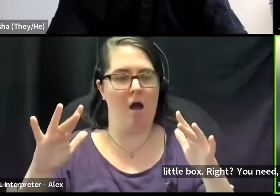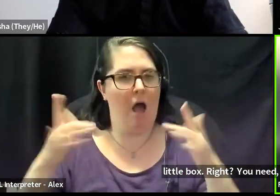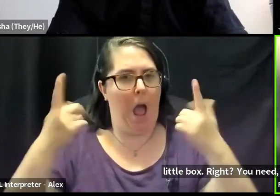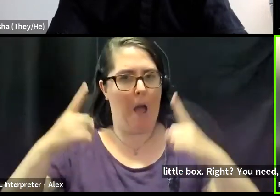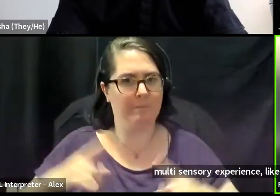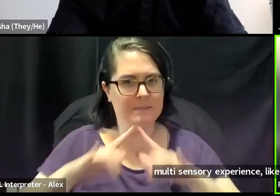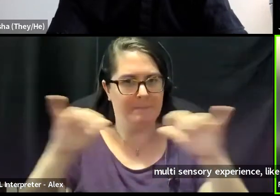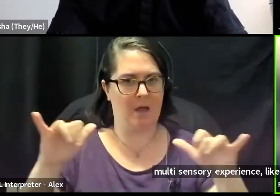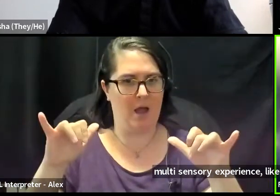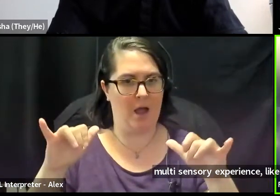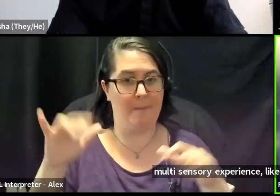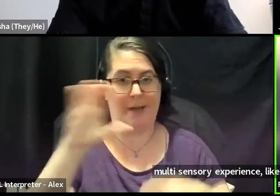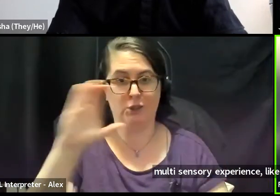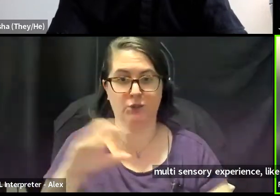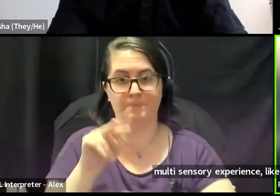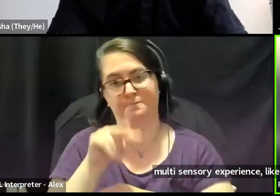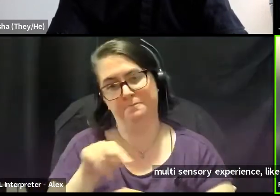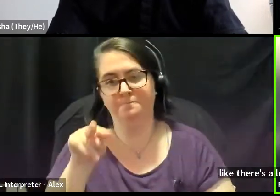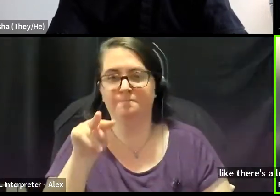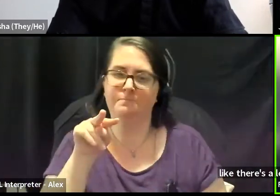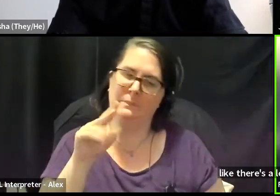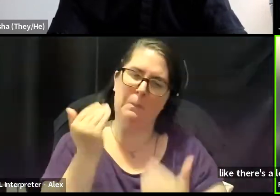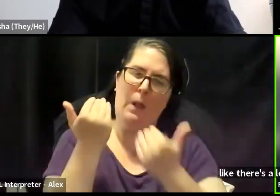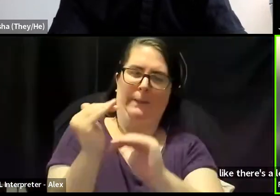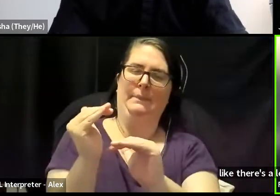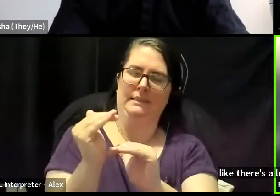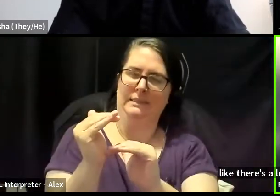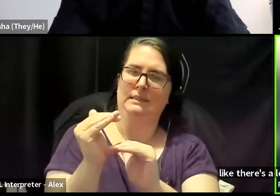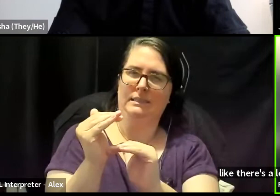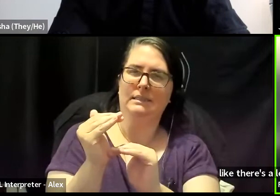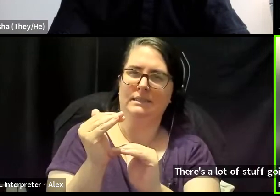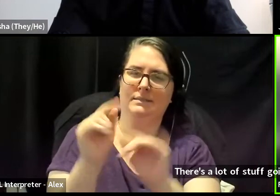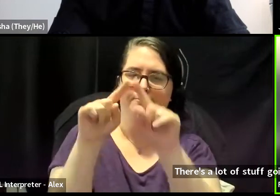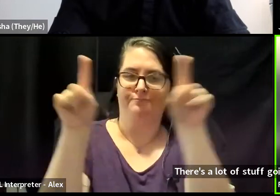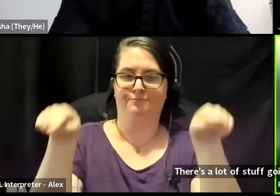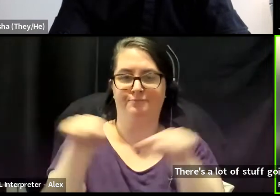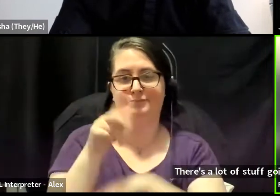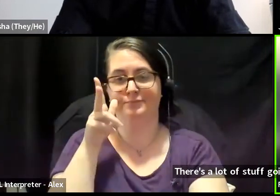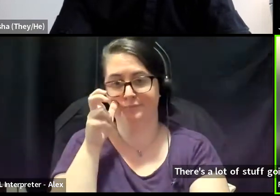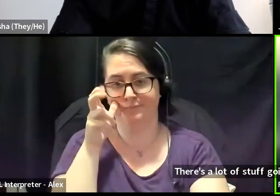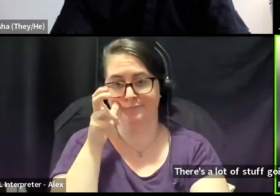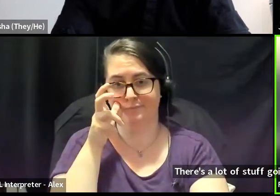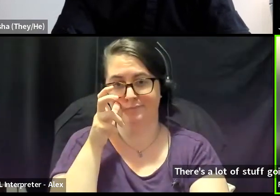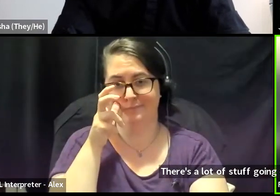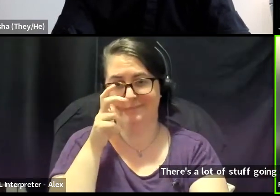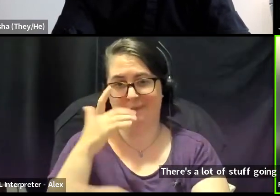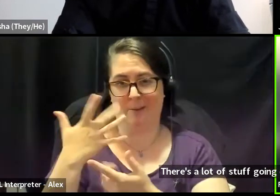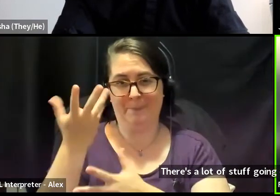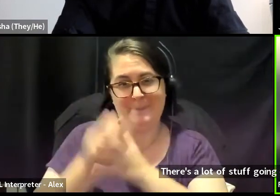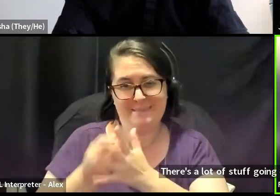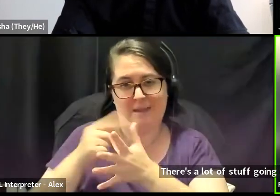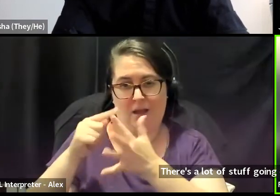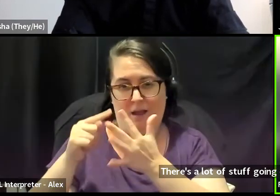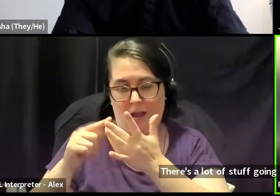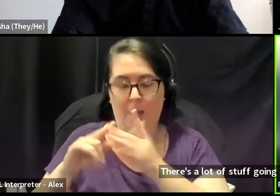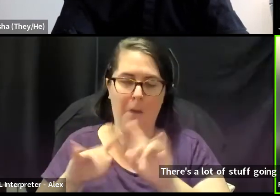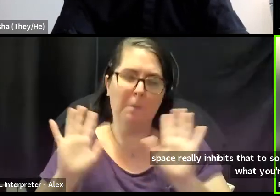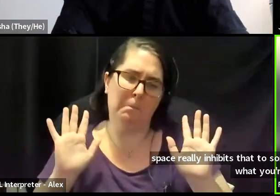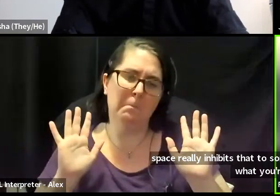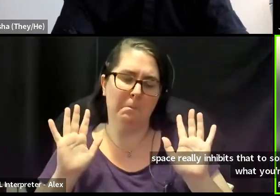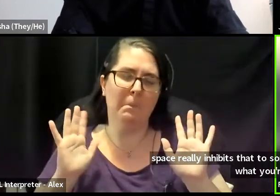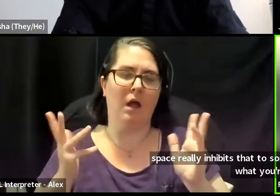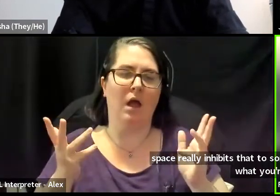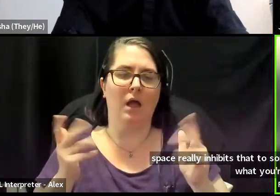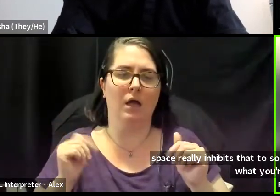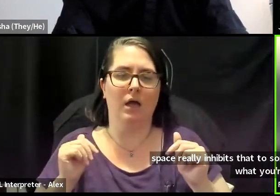once. And the Zoom space really inhibits that to sort of one angular version of what you're seeing. But at the same time, I think in terms